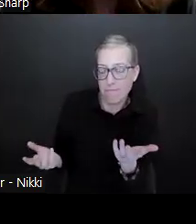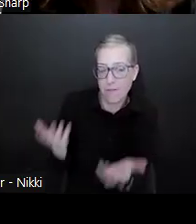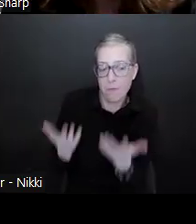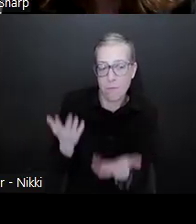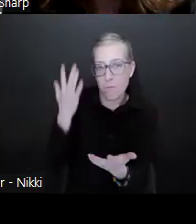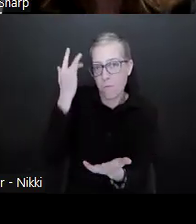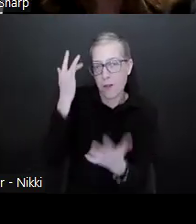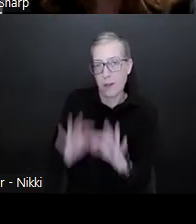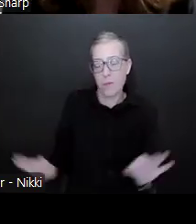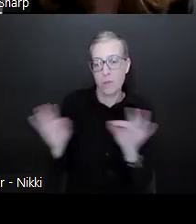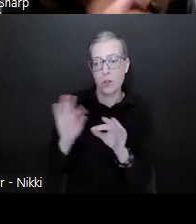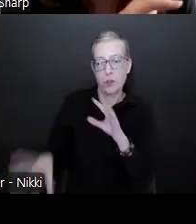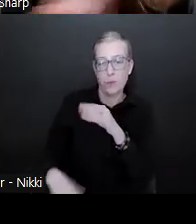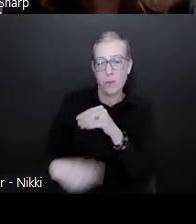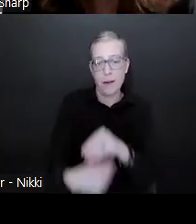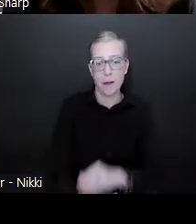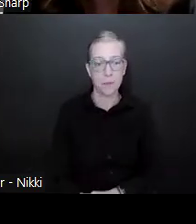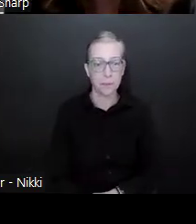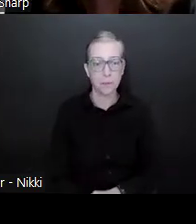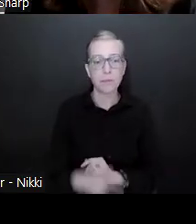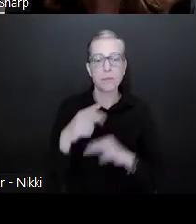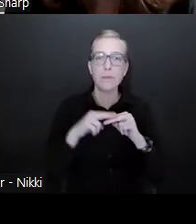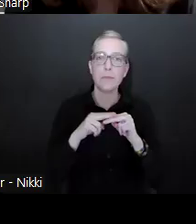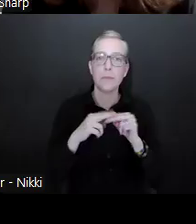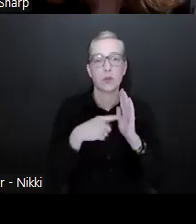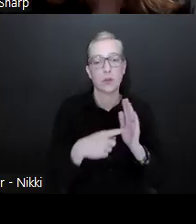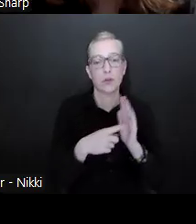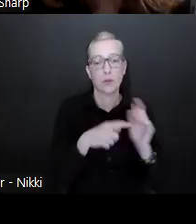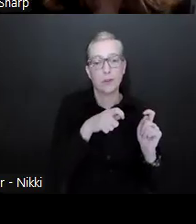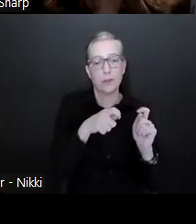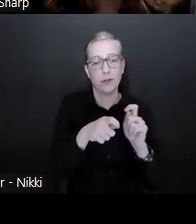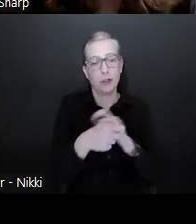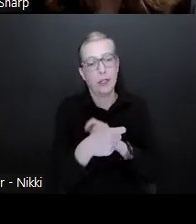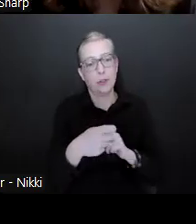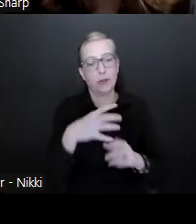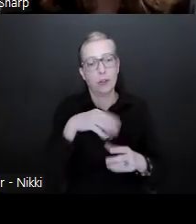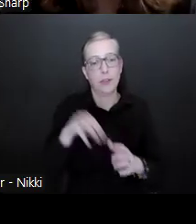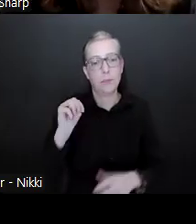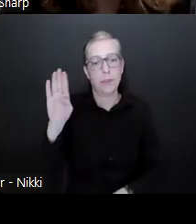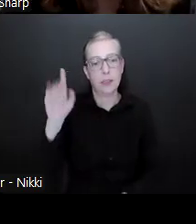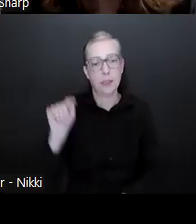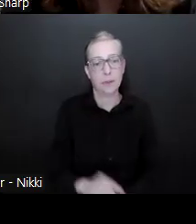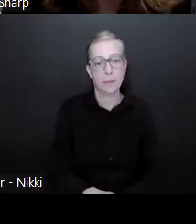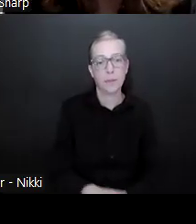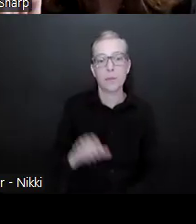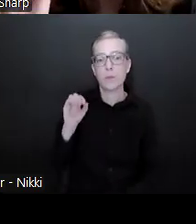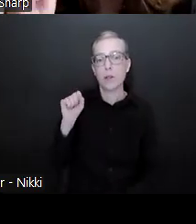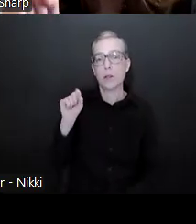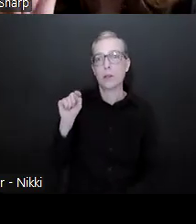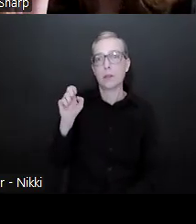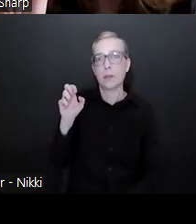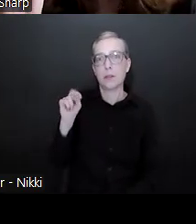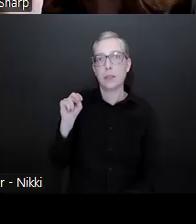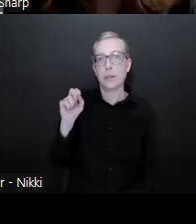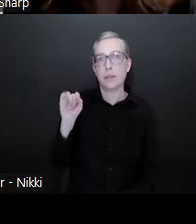slide that just explains the mechanism of change in MBT. Ostensive cues are what you do when you, and